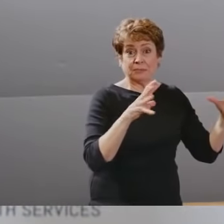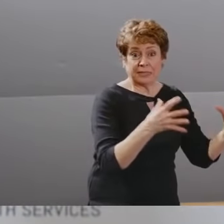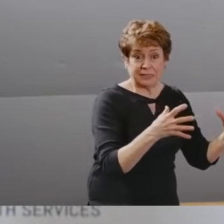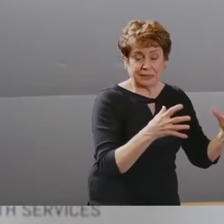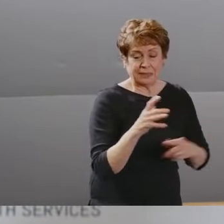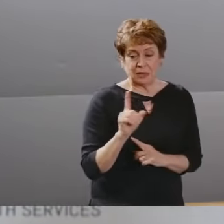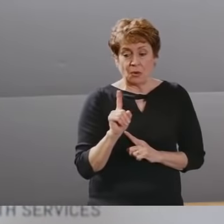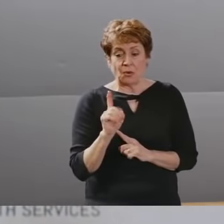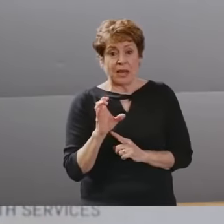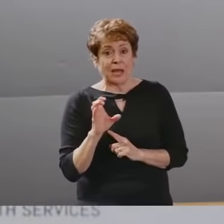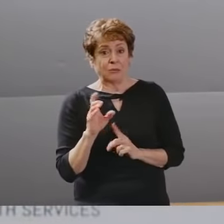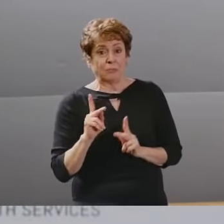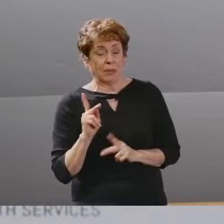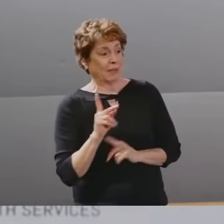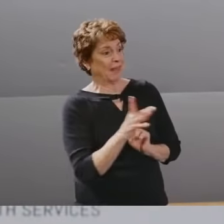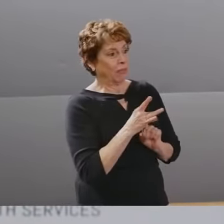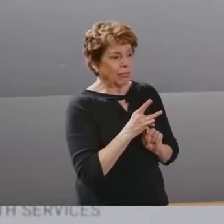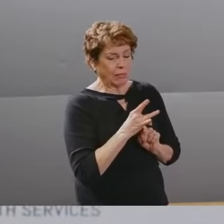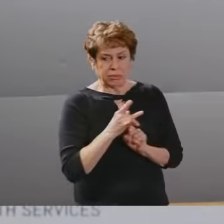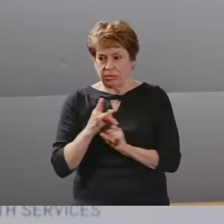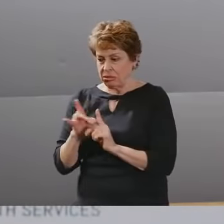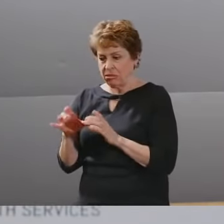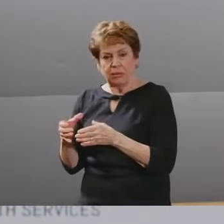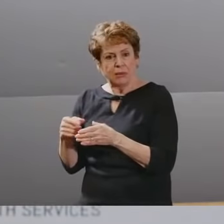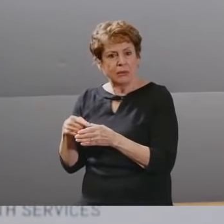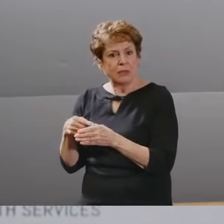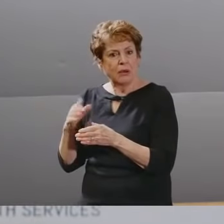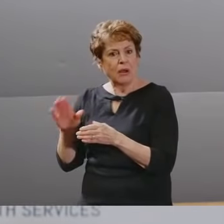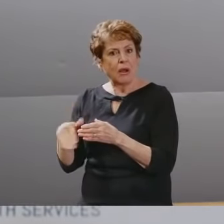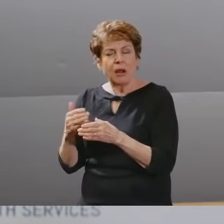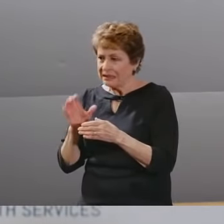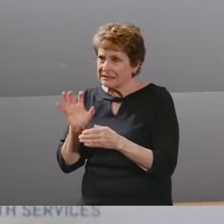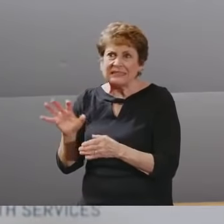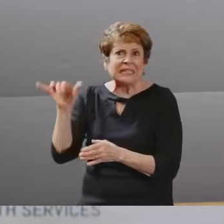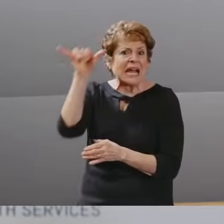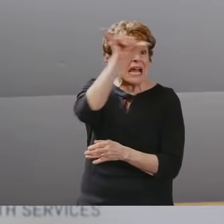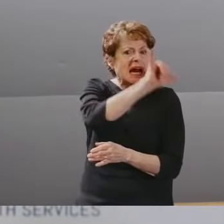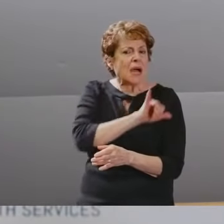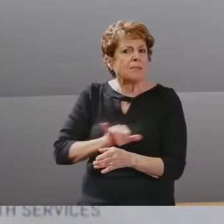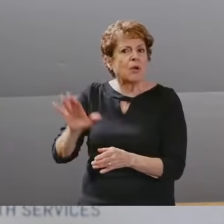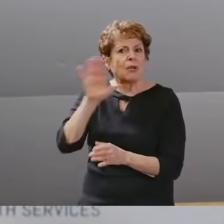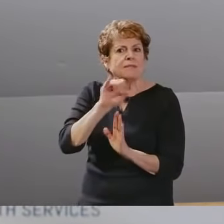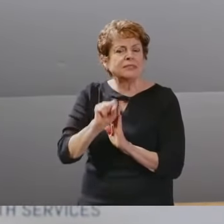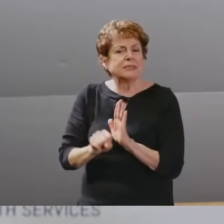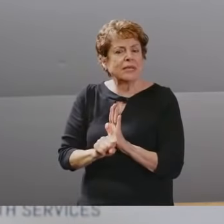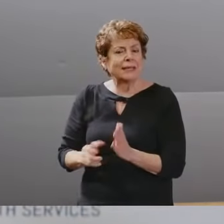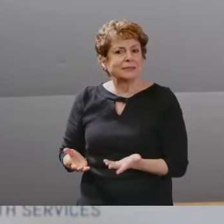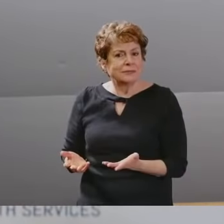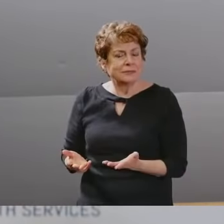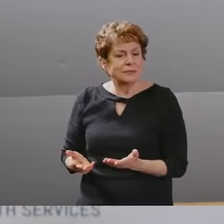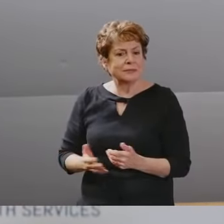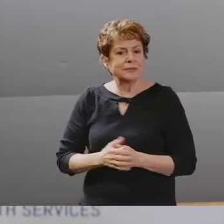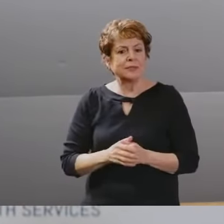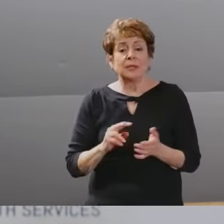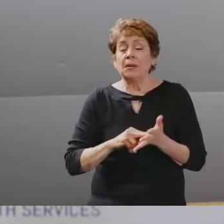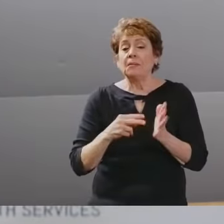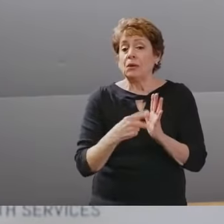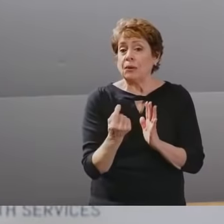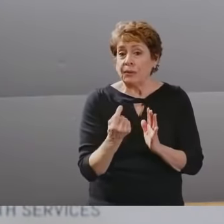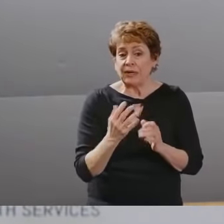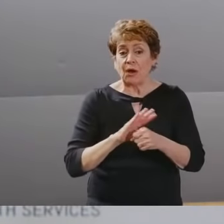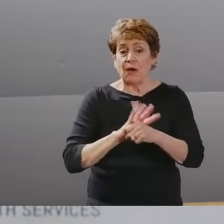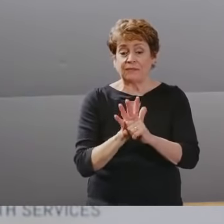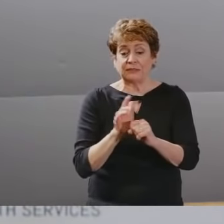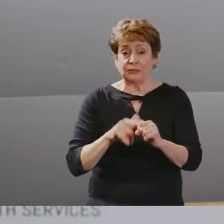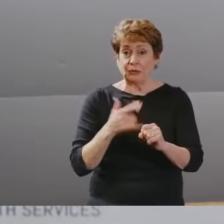metric. Our COVID-like illness metric is trending upwards, indicating increased visits to the emergency